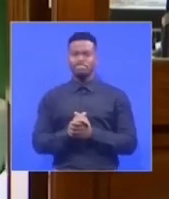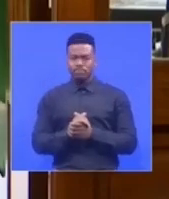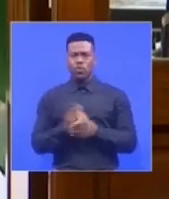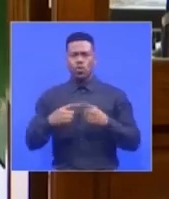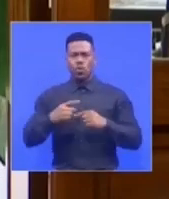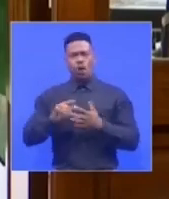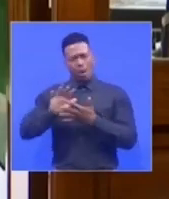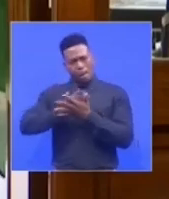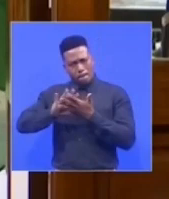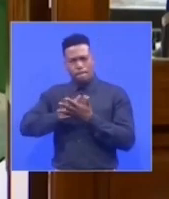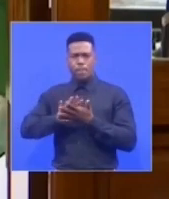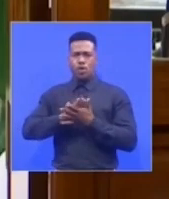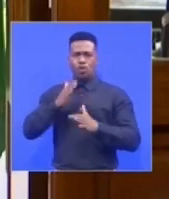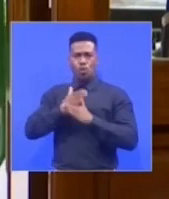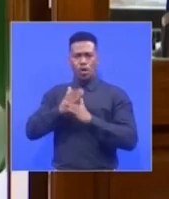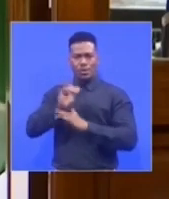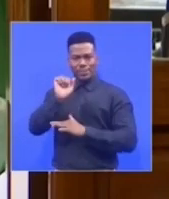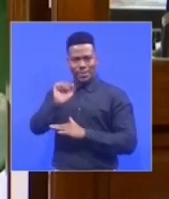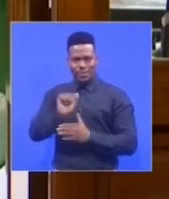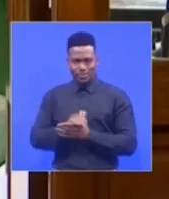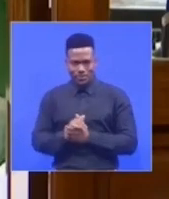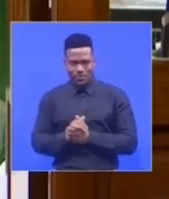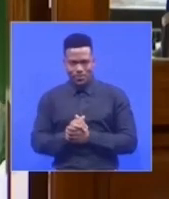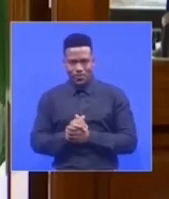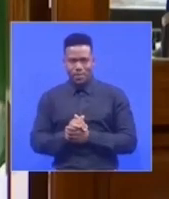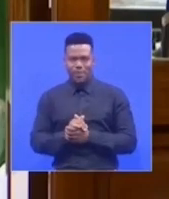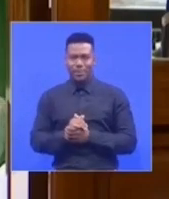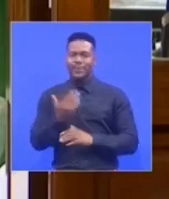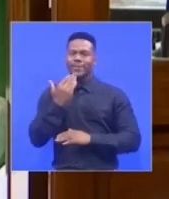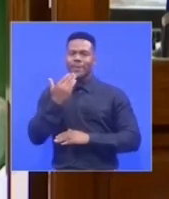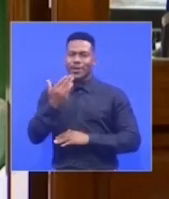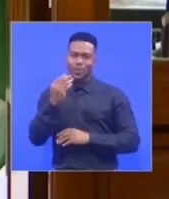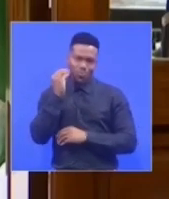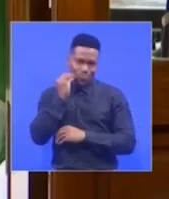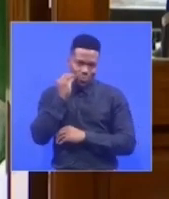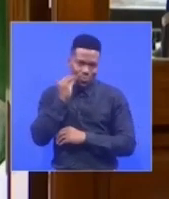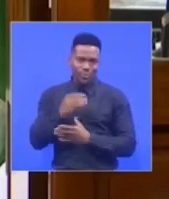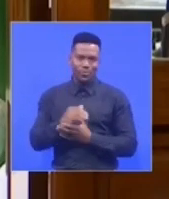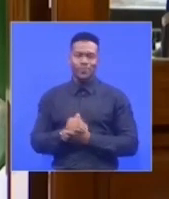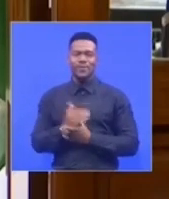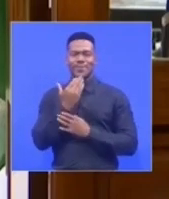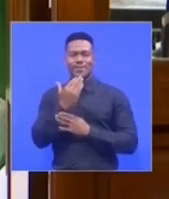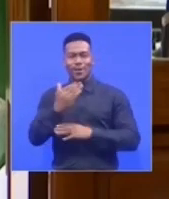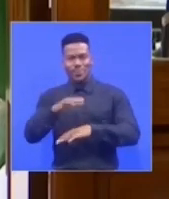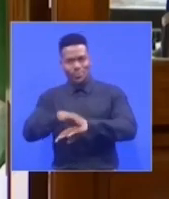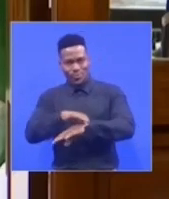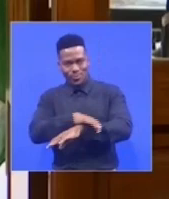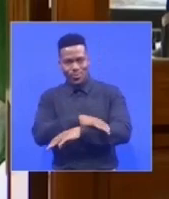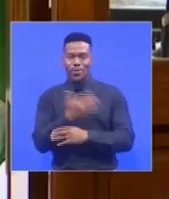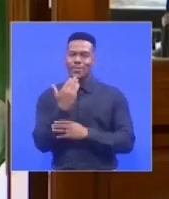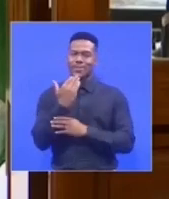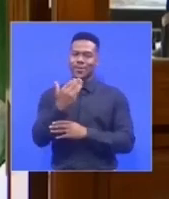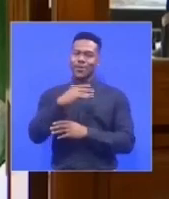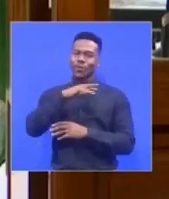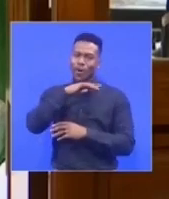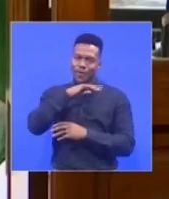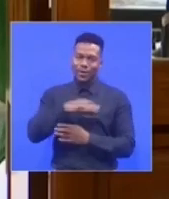sacrifices and dedication. Rea leboga, akhensa,